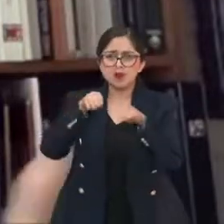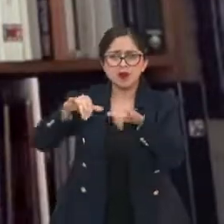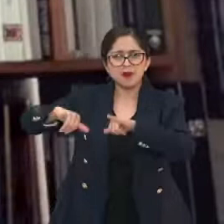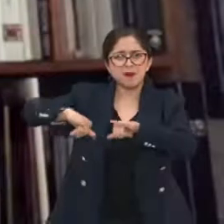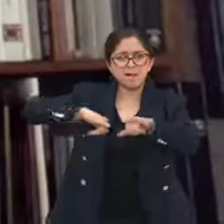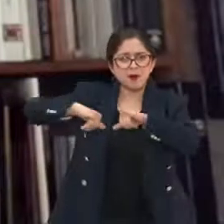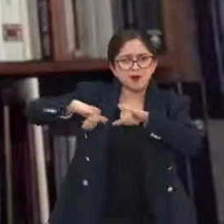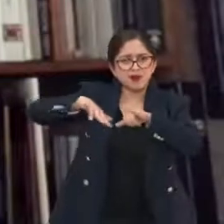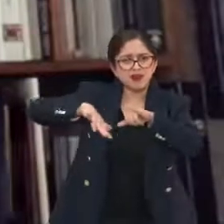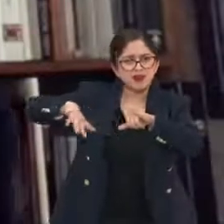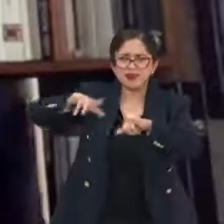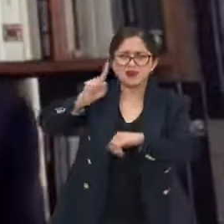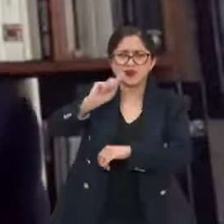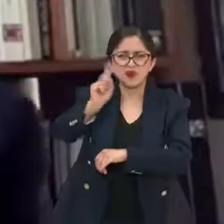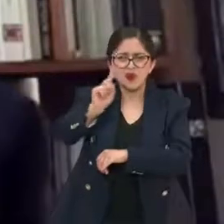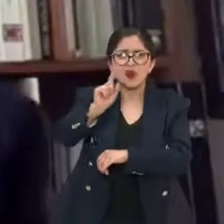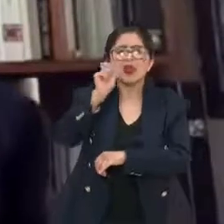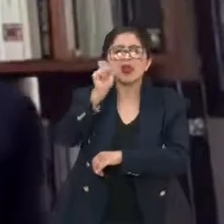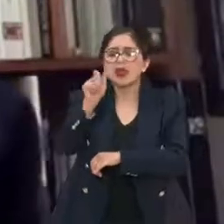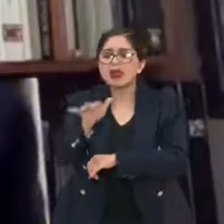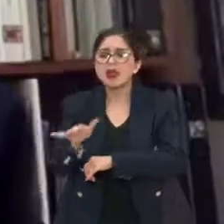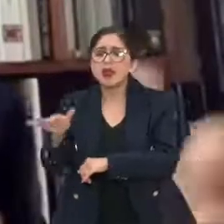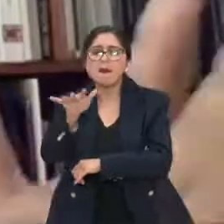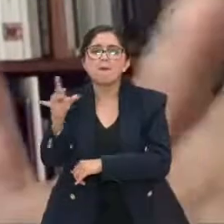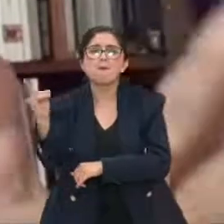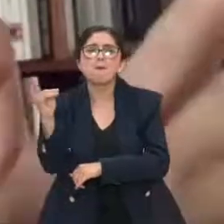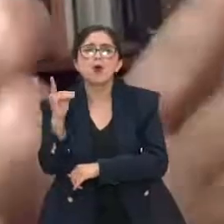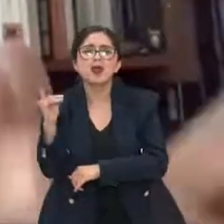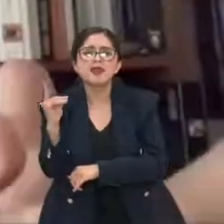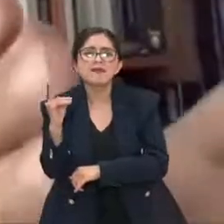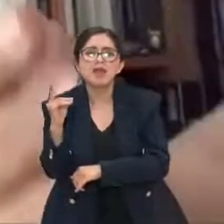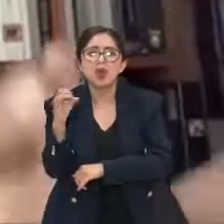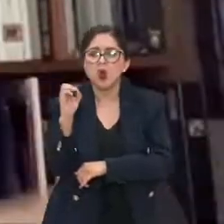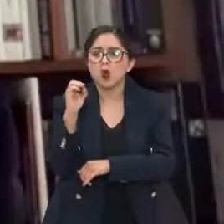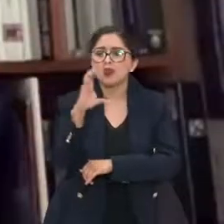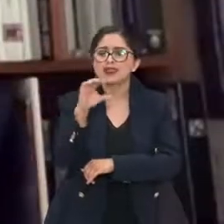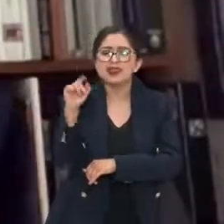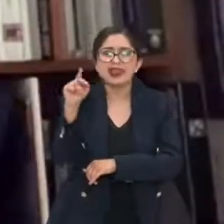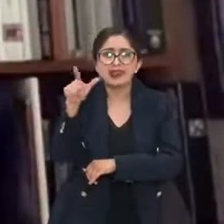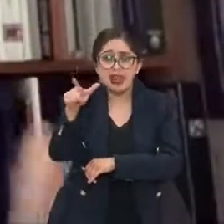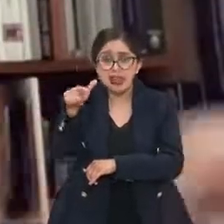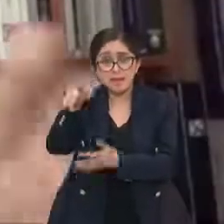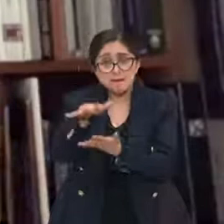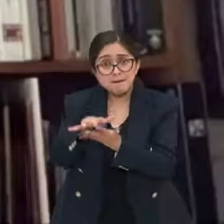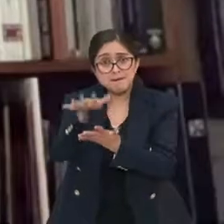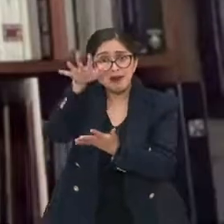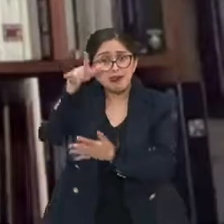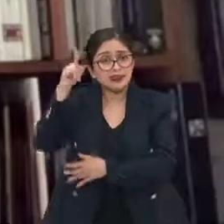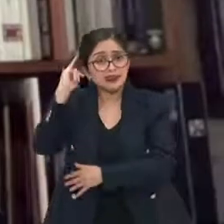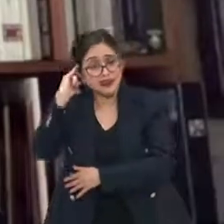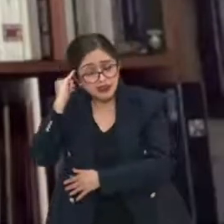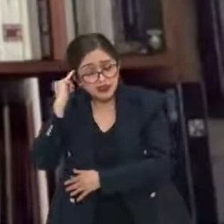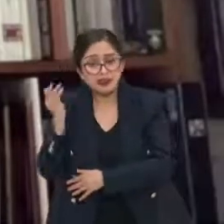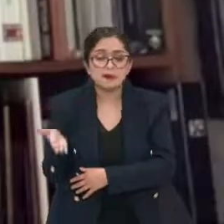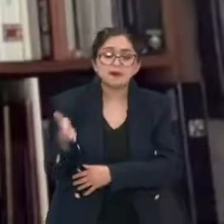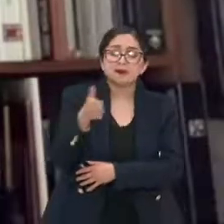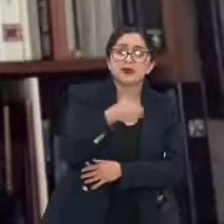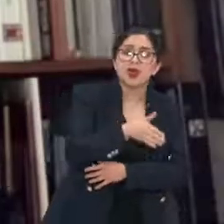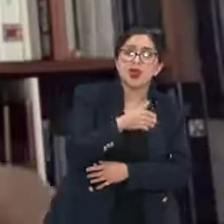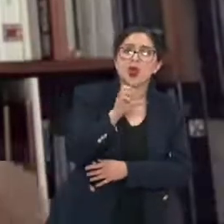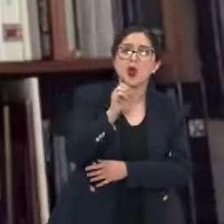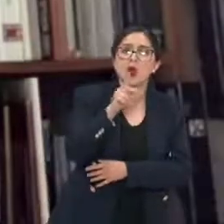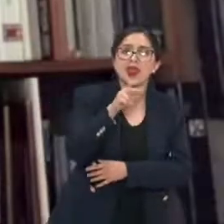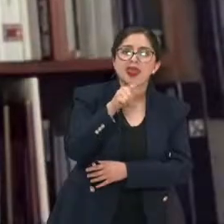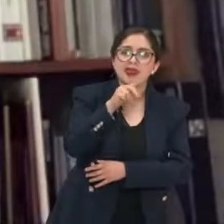about the West intellectually or politically speaking, but of the geography of Bolivia. The West is from